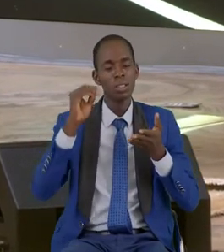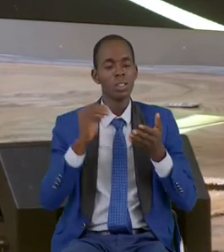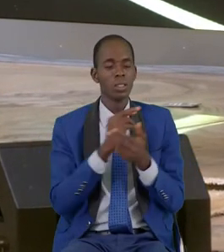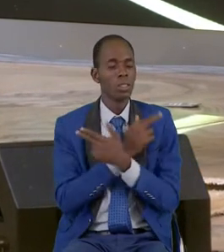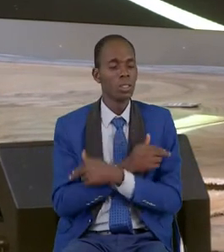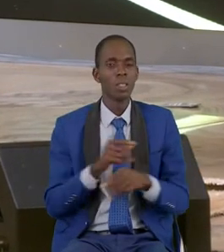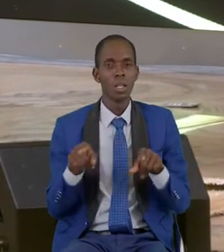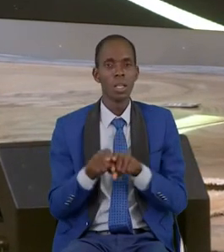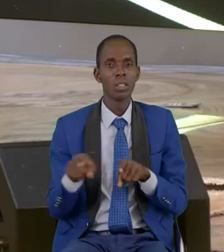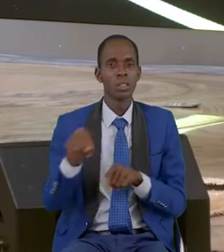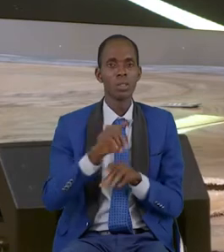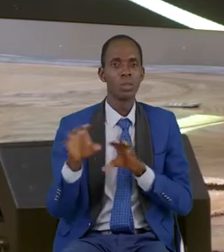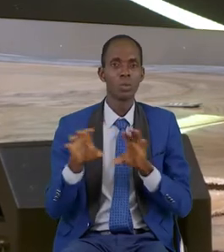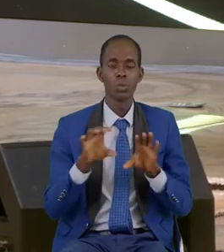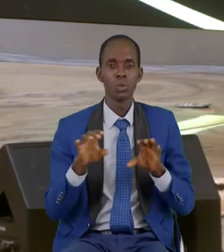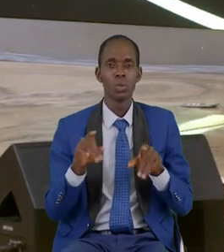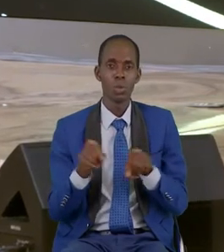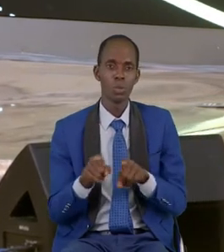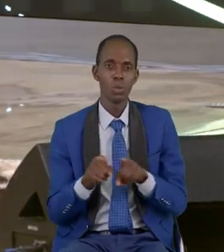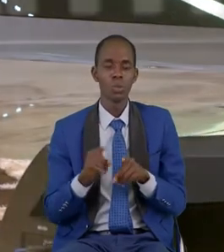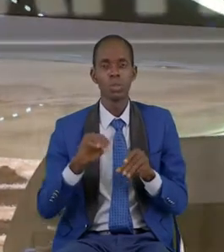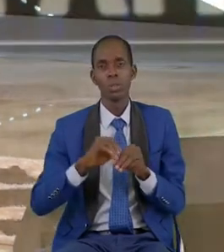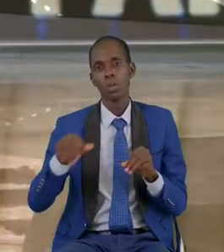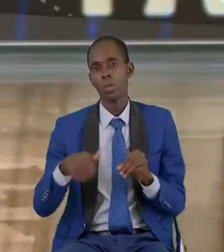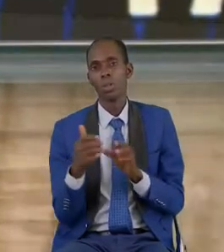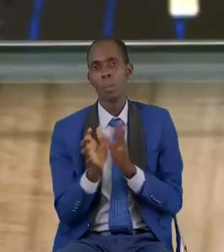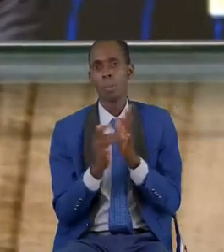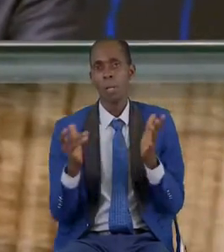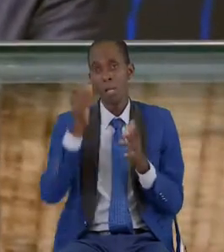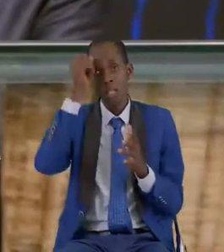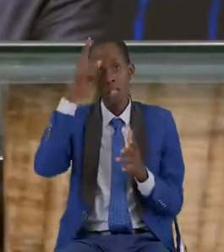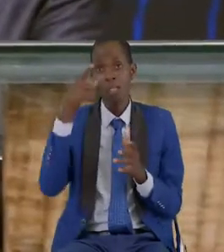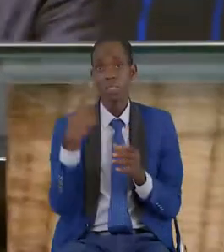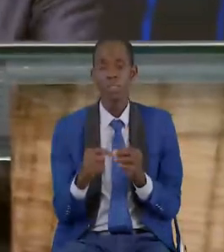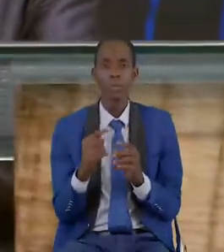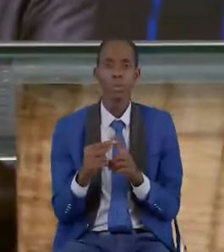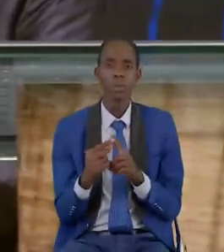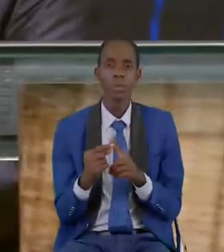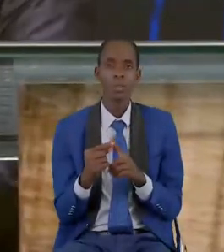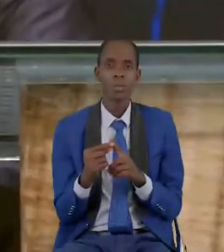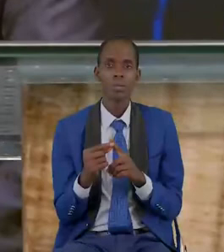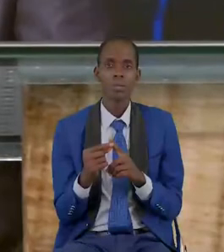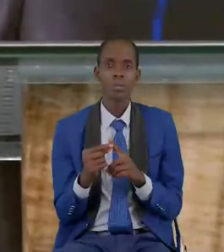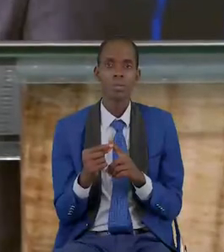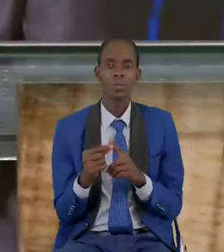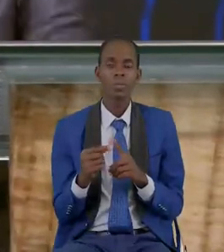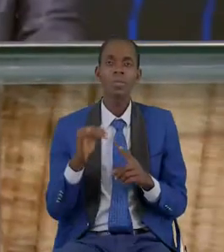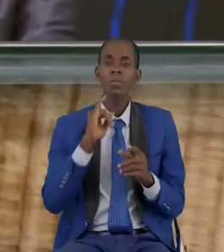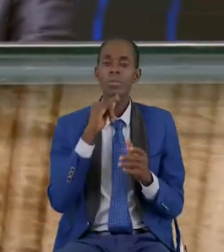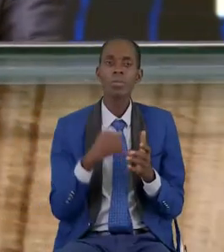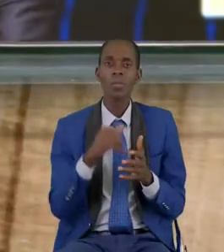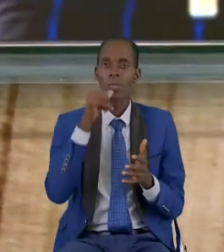also the other scriptures. Understand the language. His epistles, the other scriptures.